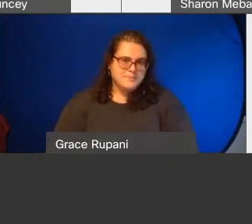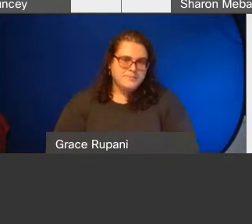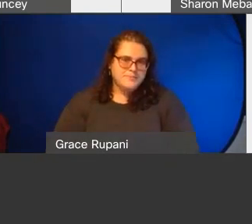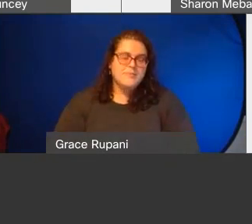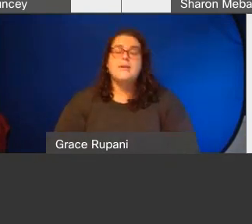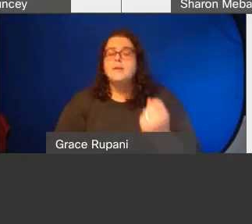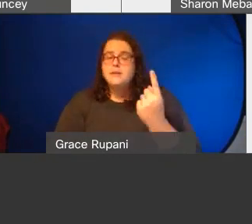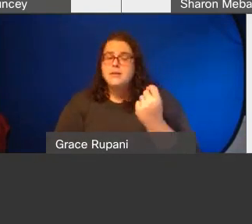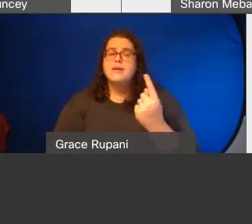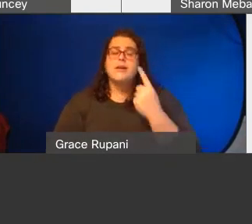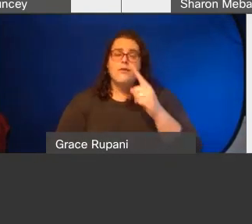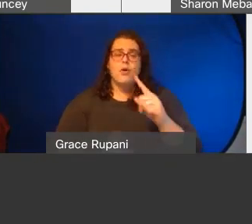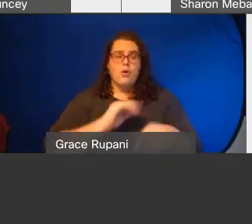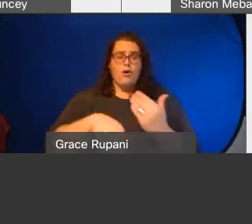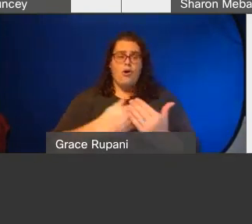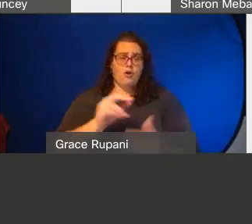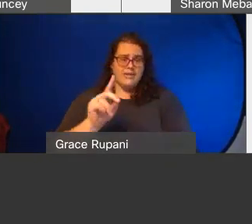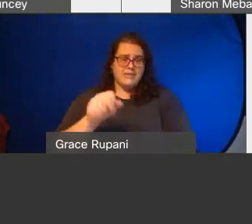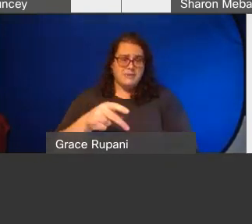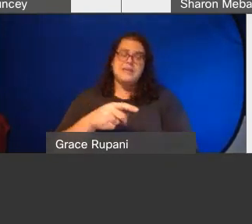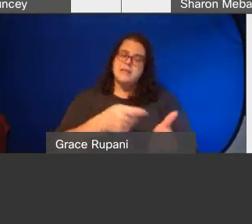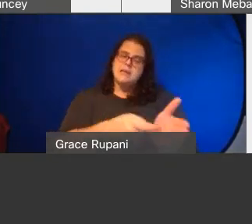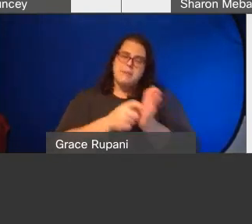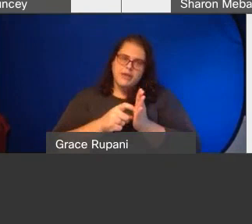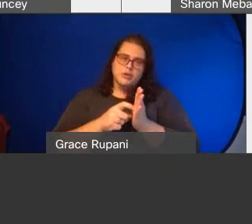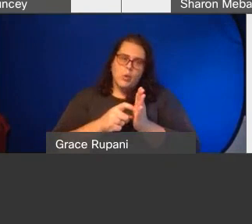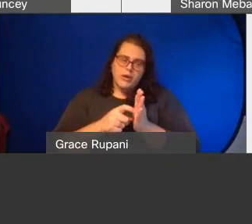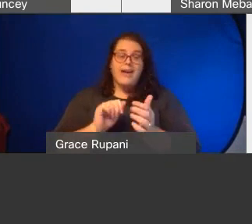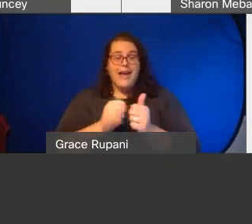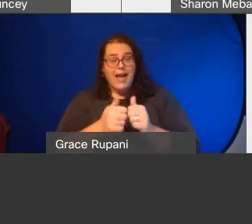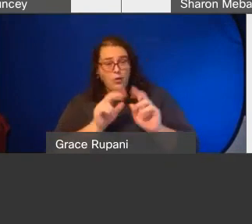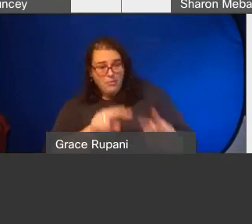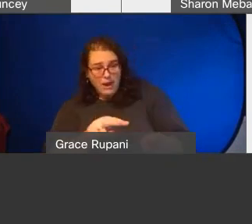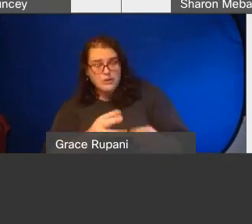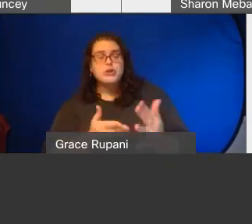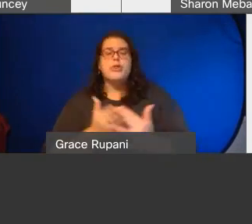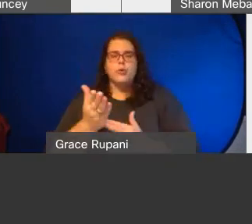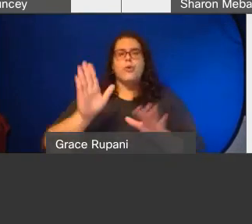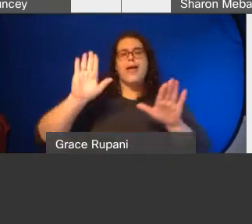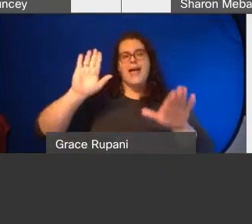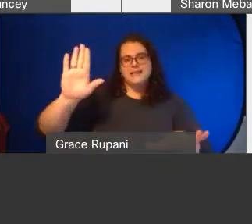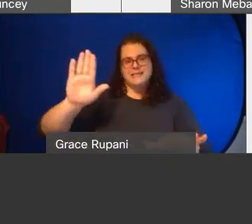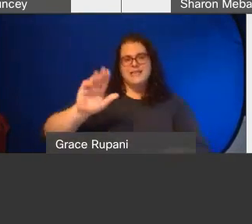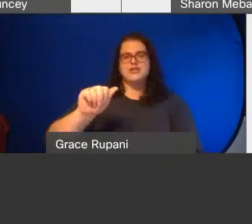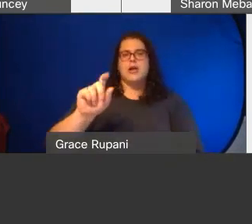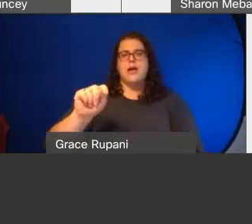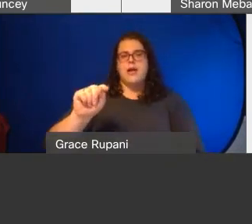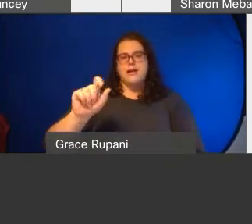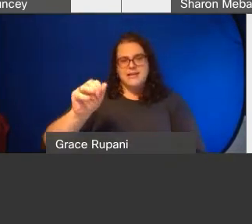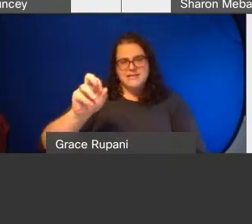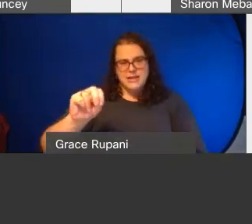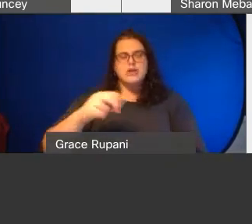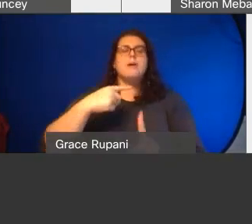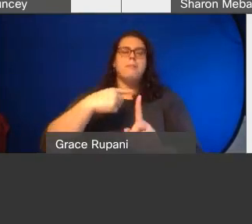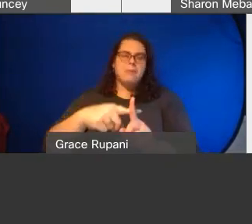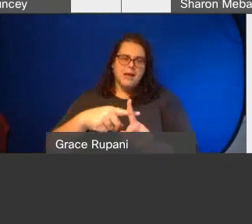for all DSPs, and the way that we're going to kind of monitor this is going to be through attestation and then just through compliance checks through our QR units.